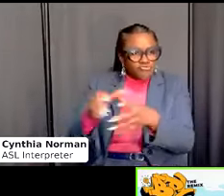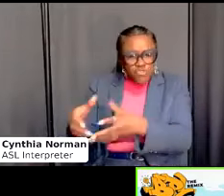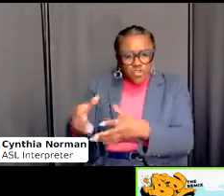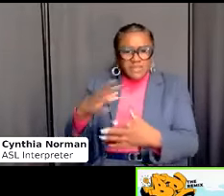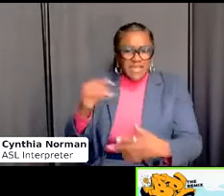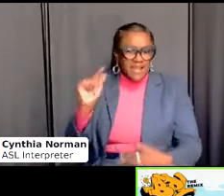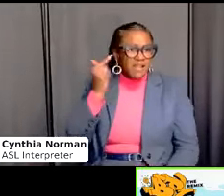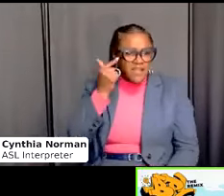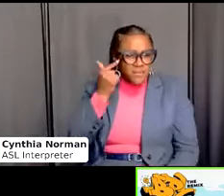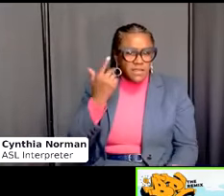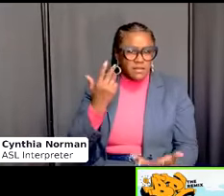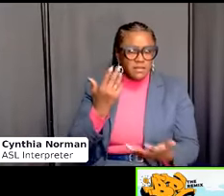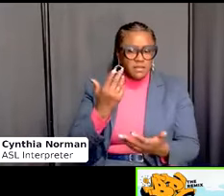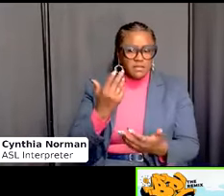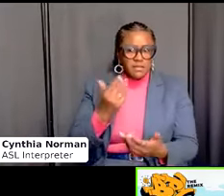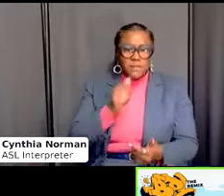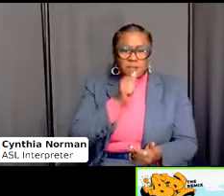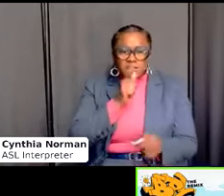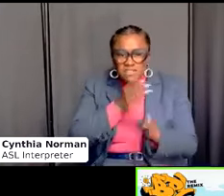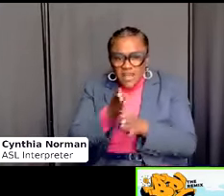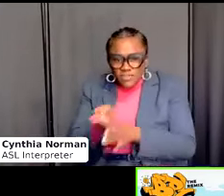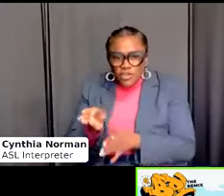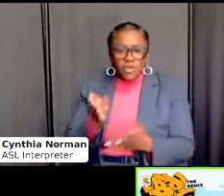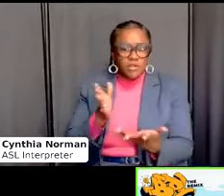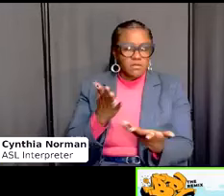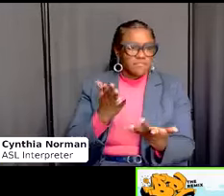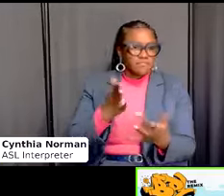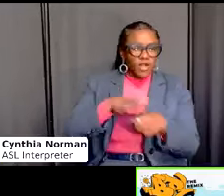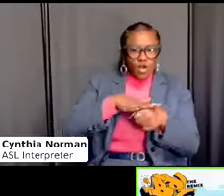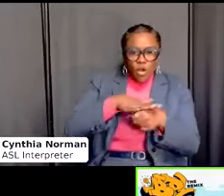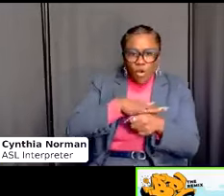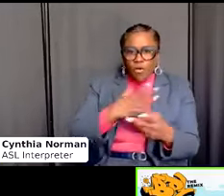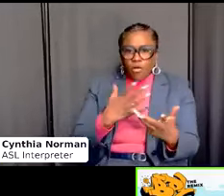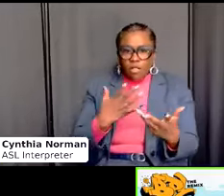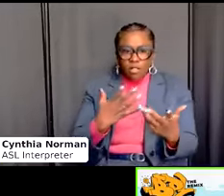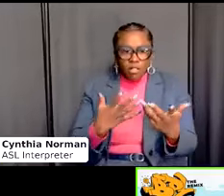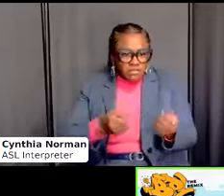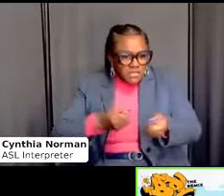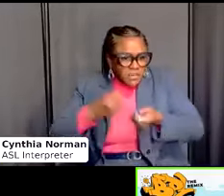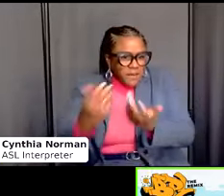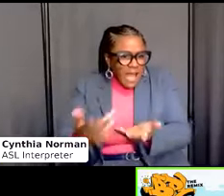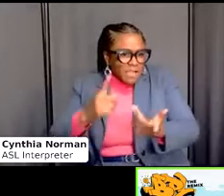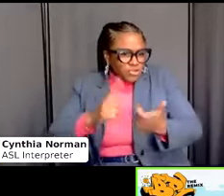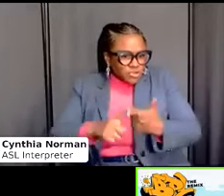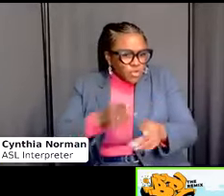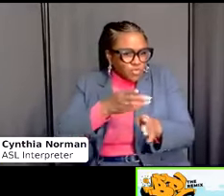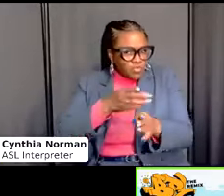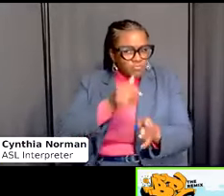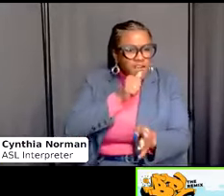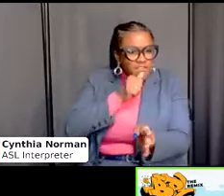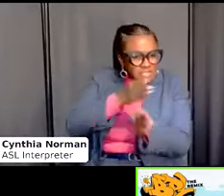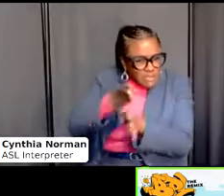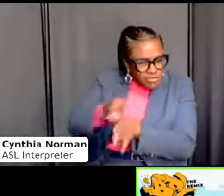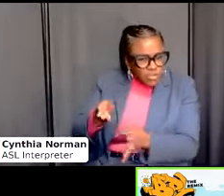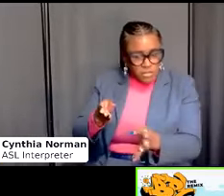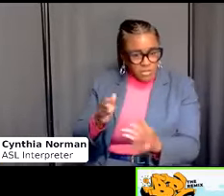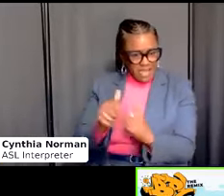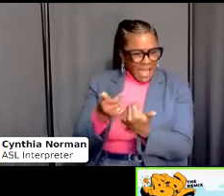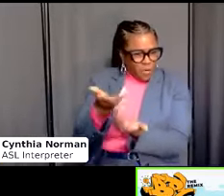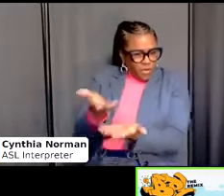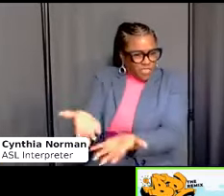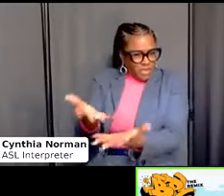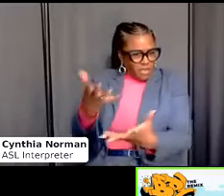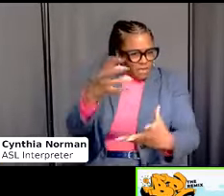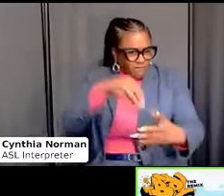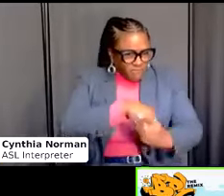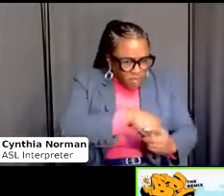some aspects of the private sector or local suppliers to the private sector, are engaged in